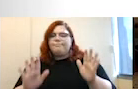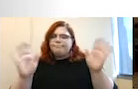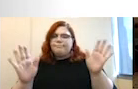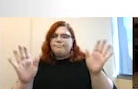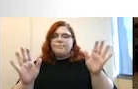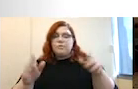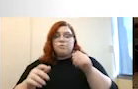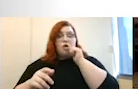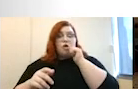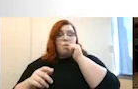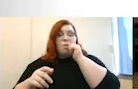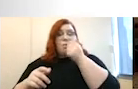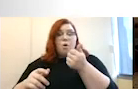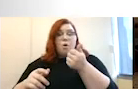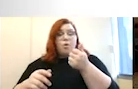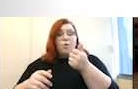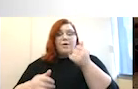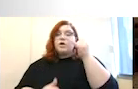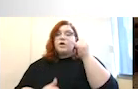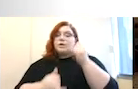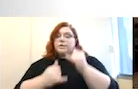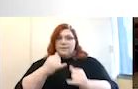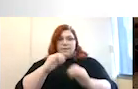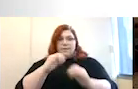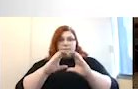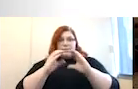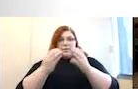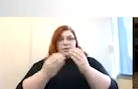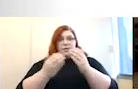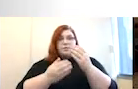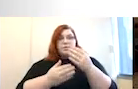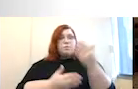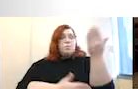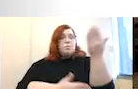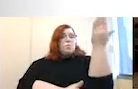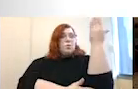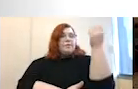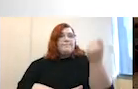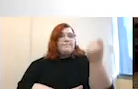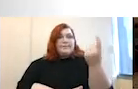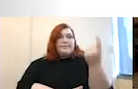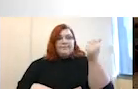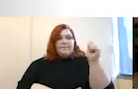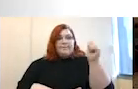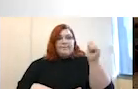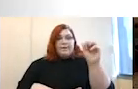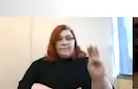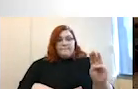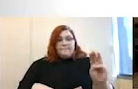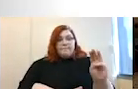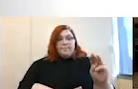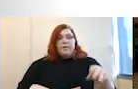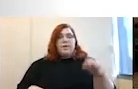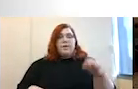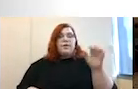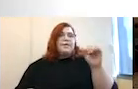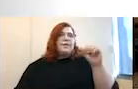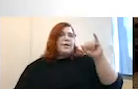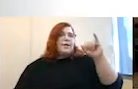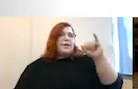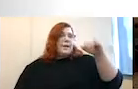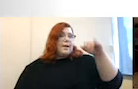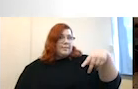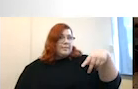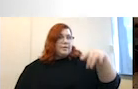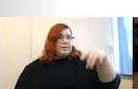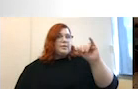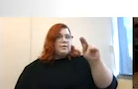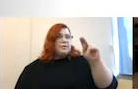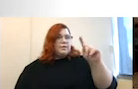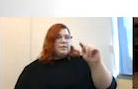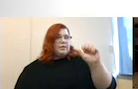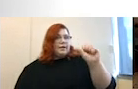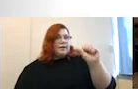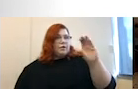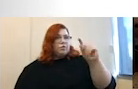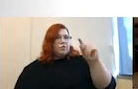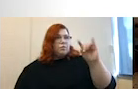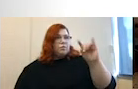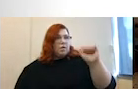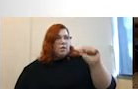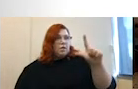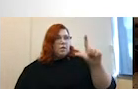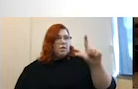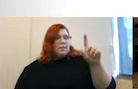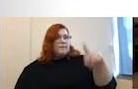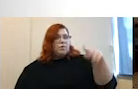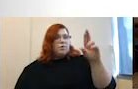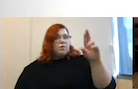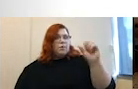our final session in the morning at 11 a.m. Central. That will be on IP, intellectual property, and how you as a maker can protect your